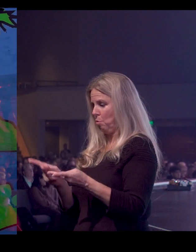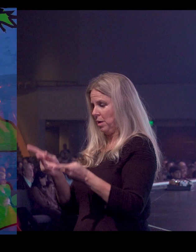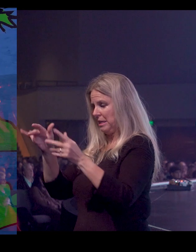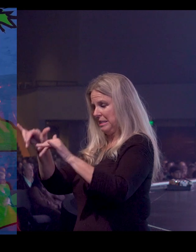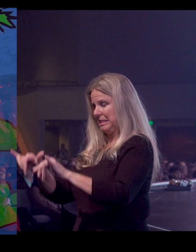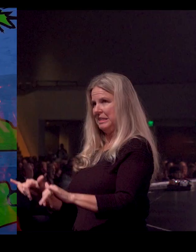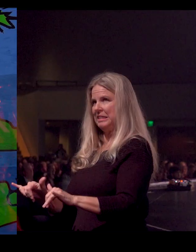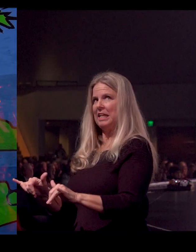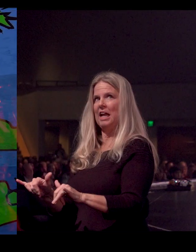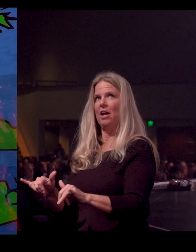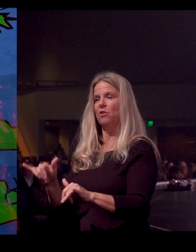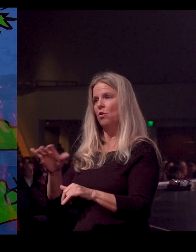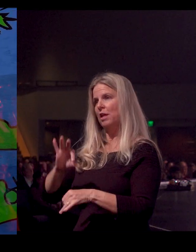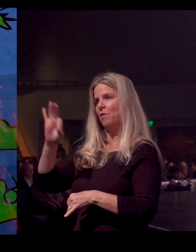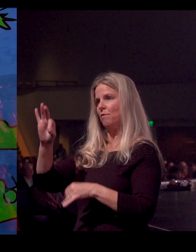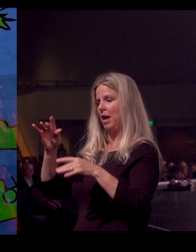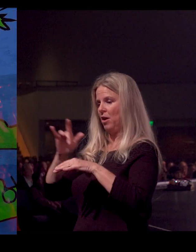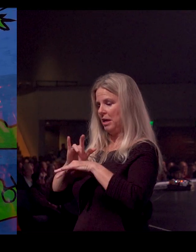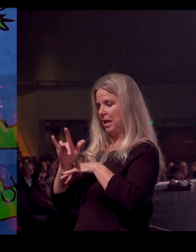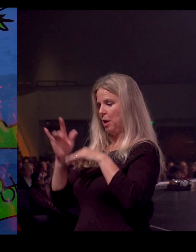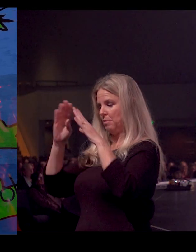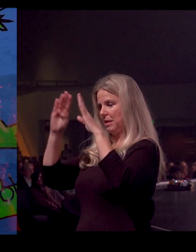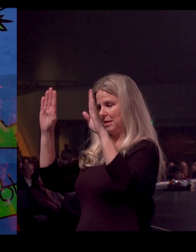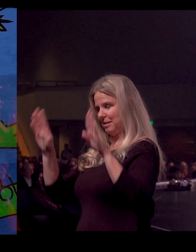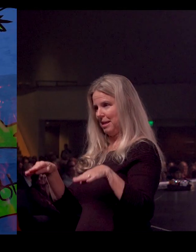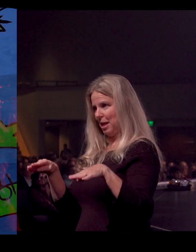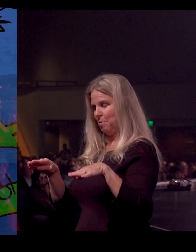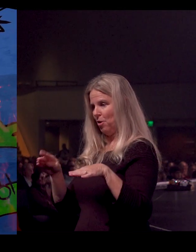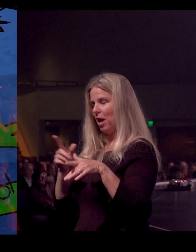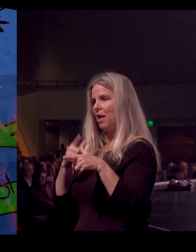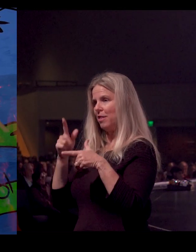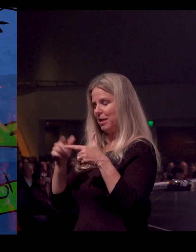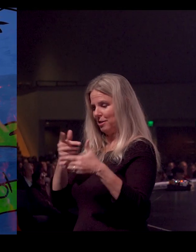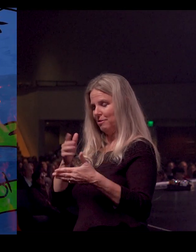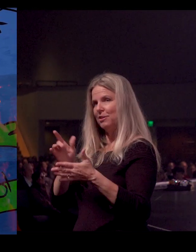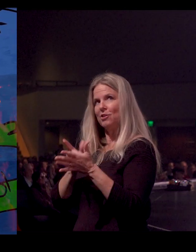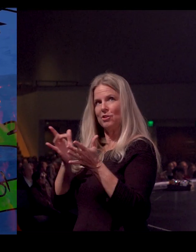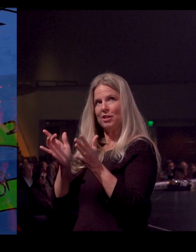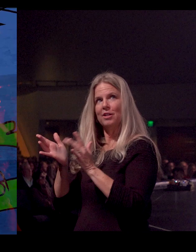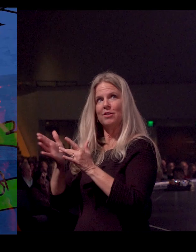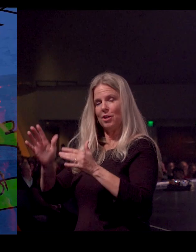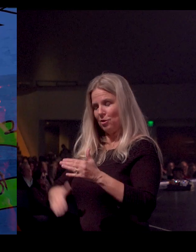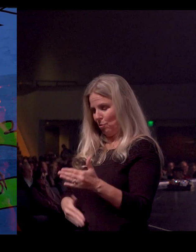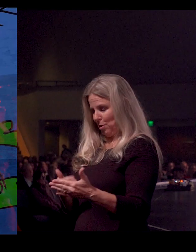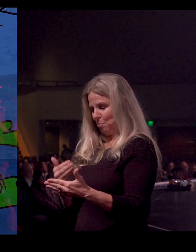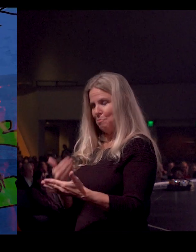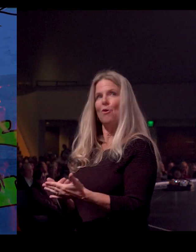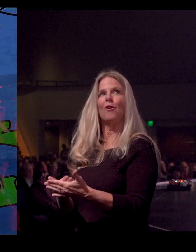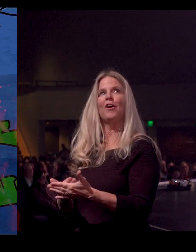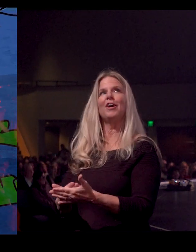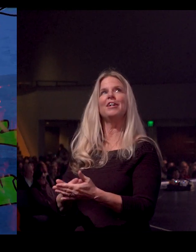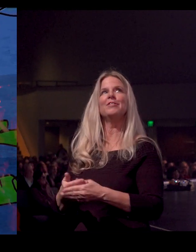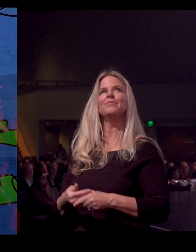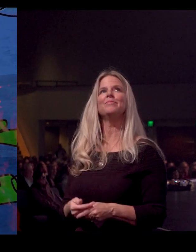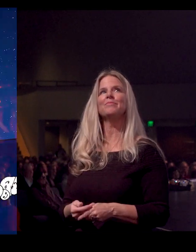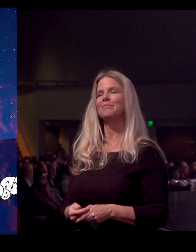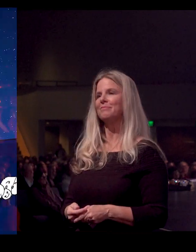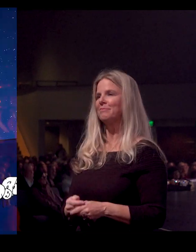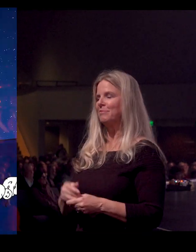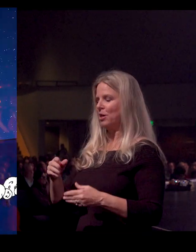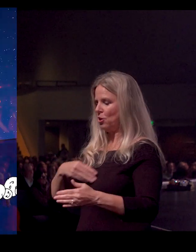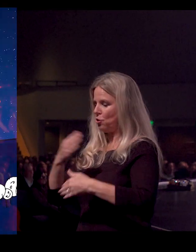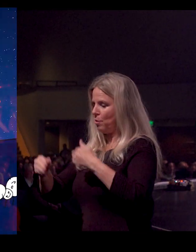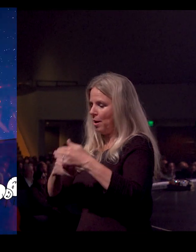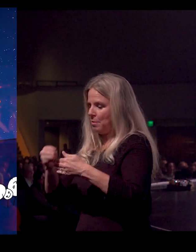baby Jesus. She wrapped him in soft blankets and laid him in a manger, which is like a special bed for animals. In the